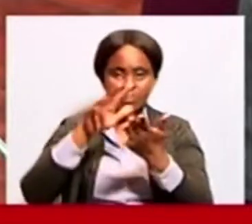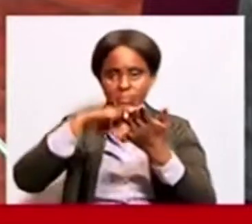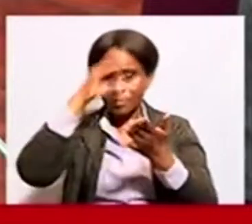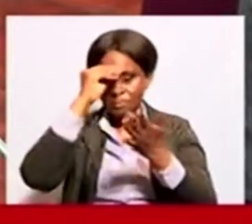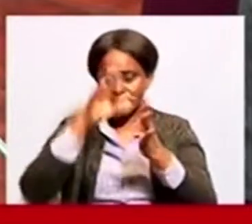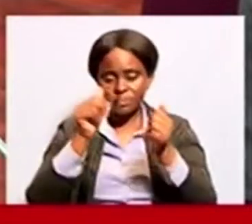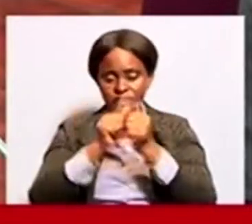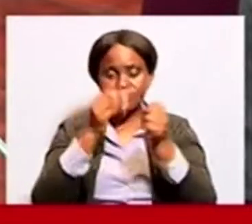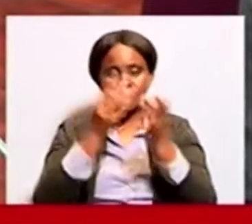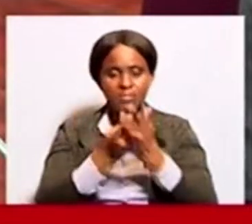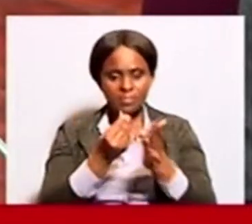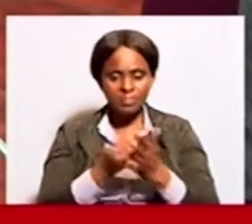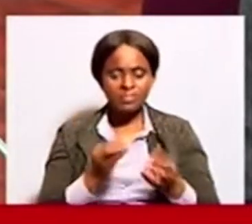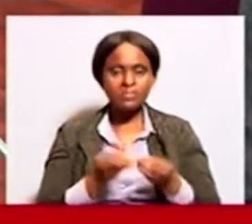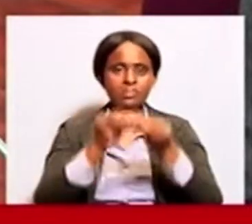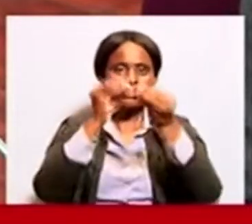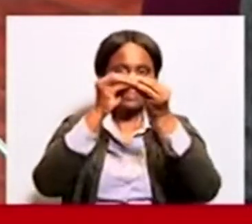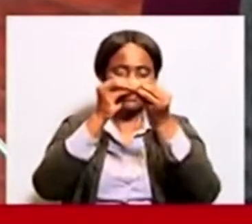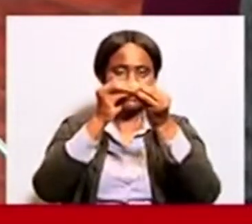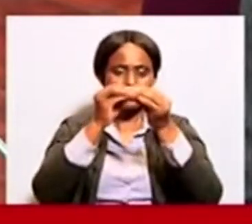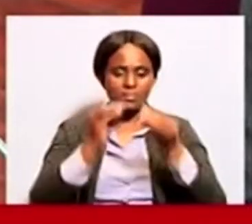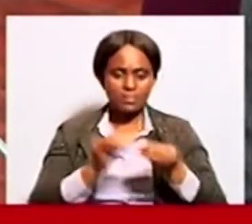amounts totaling to